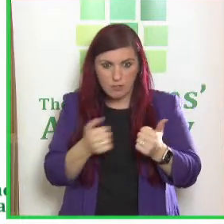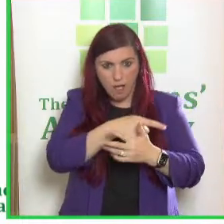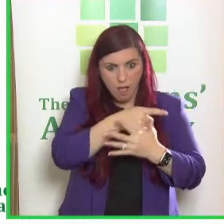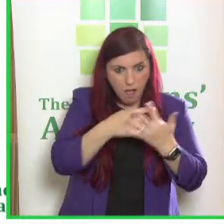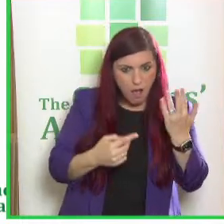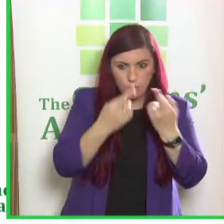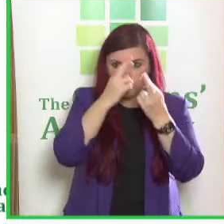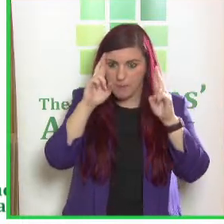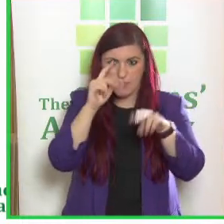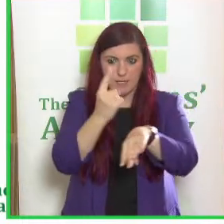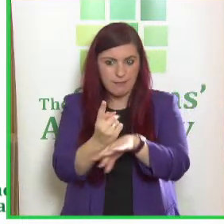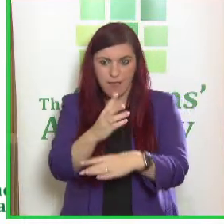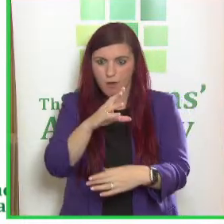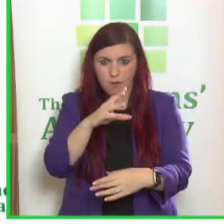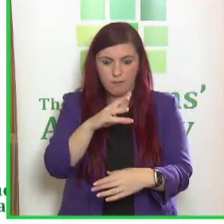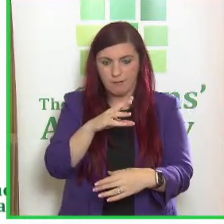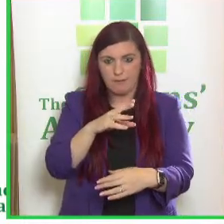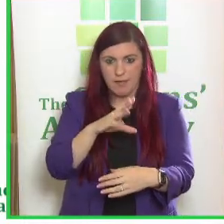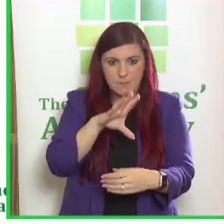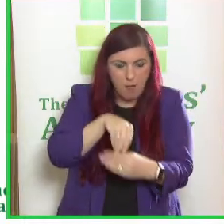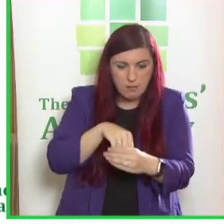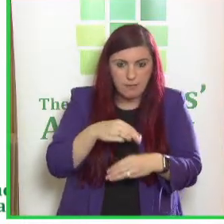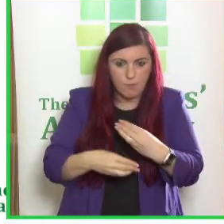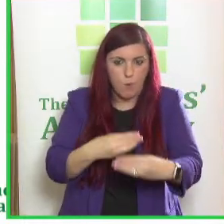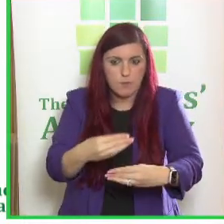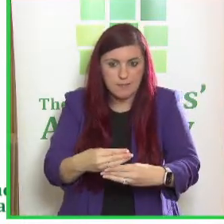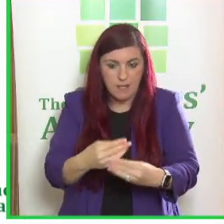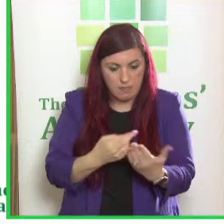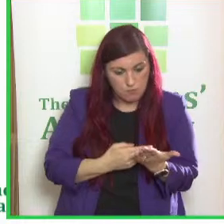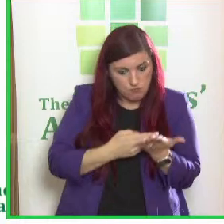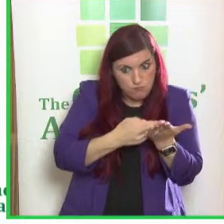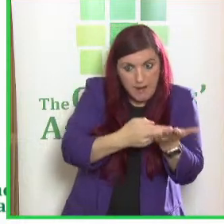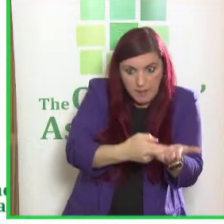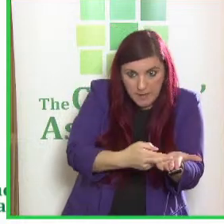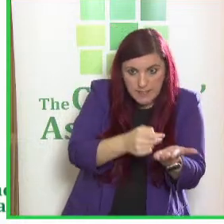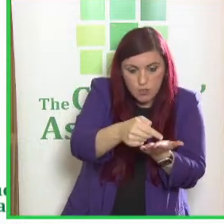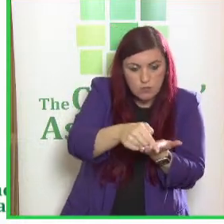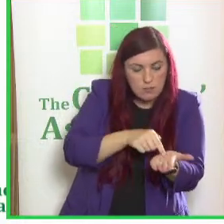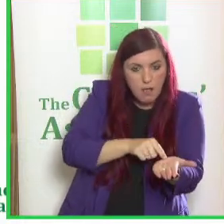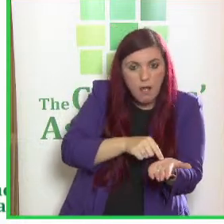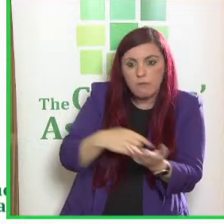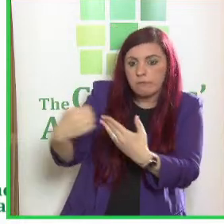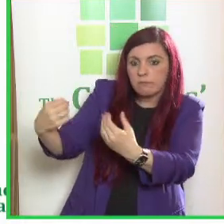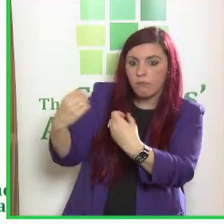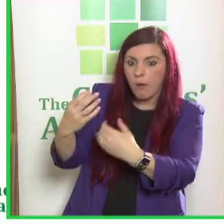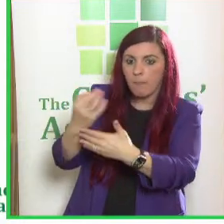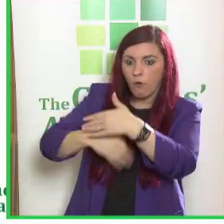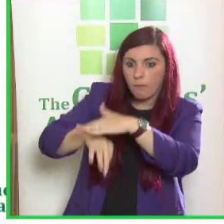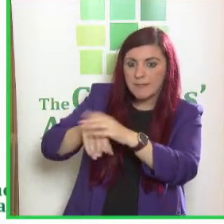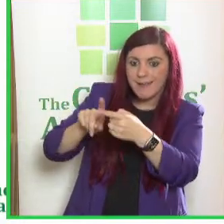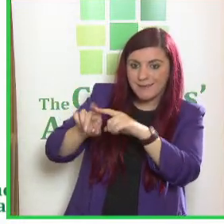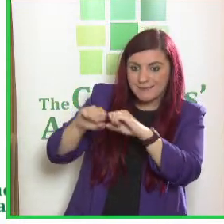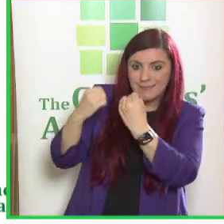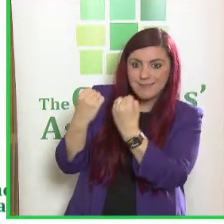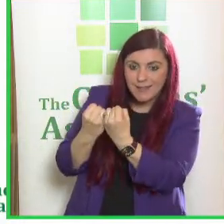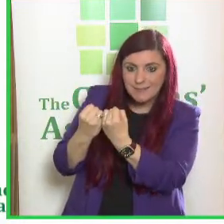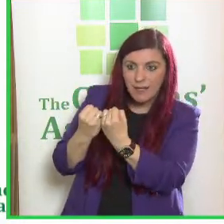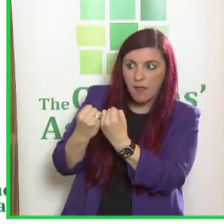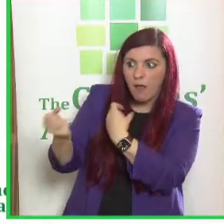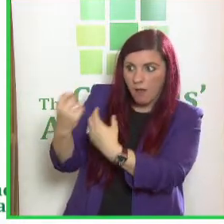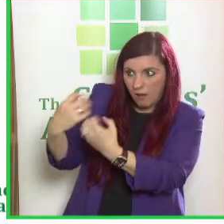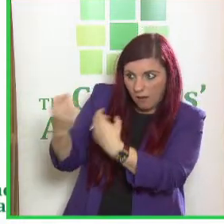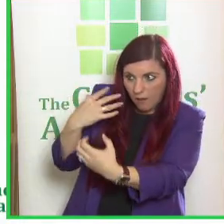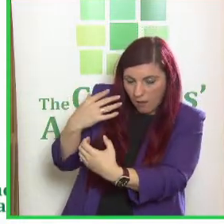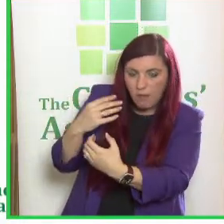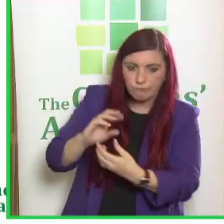important to recognise that these recommendations in their totality require a whole of government and whole of society response. Statutory, community